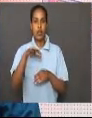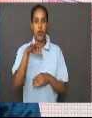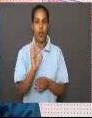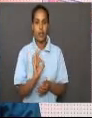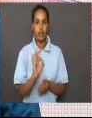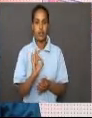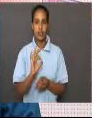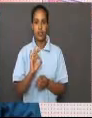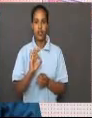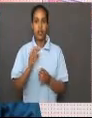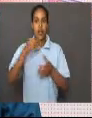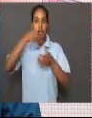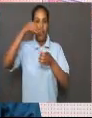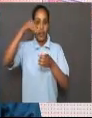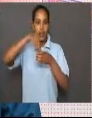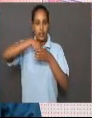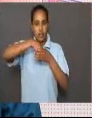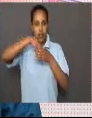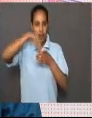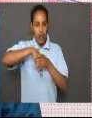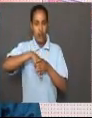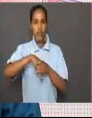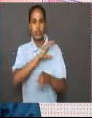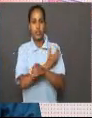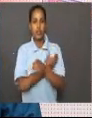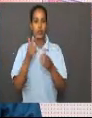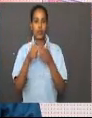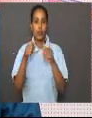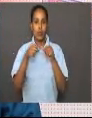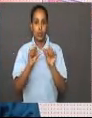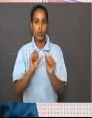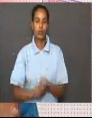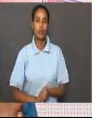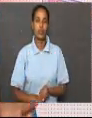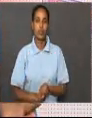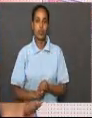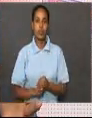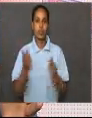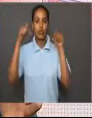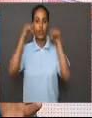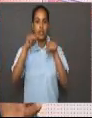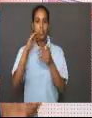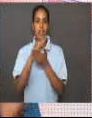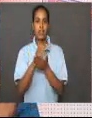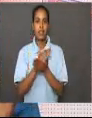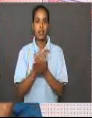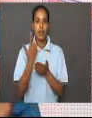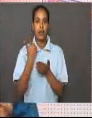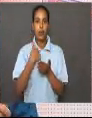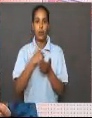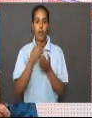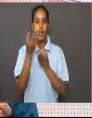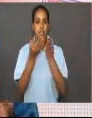require external energy to continue. In today's lesson, we